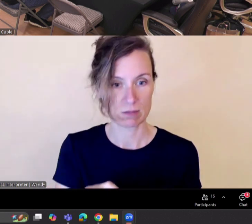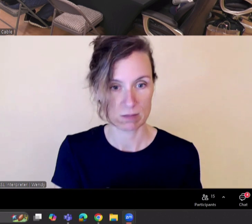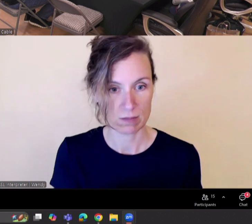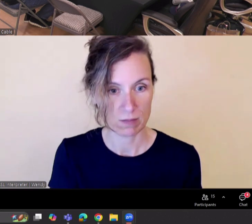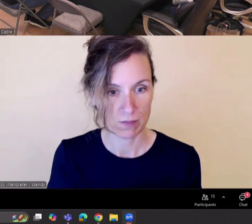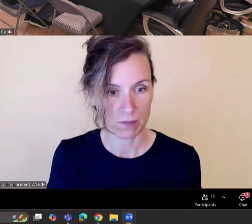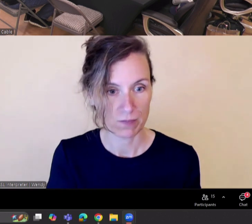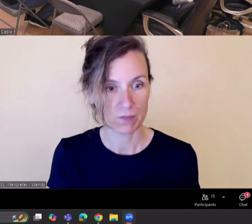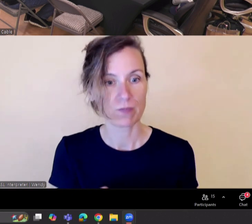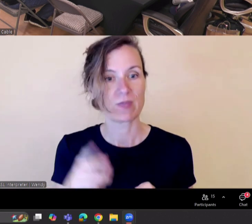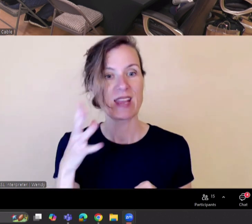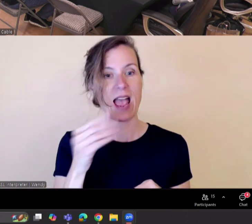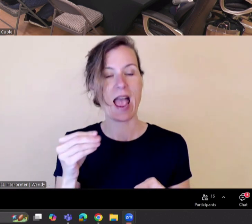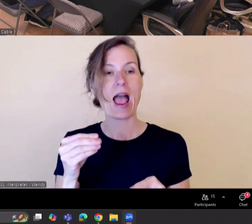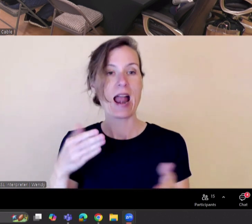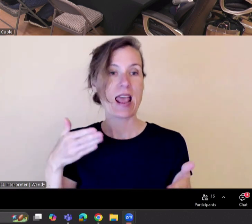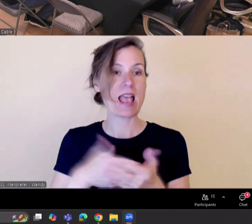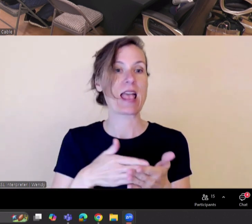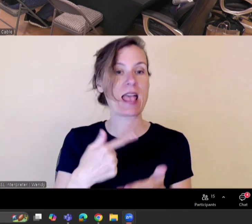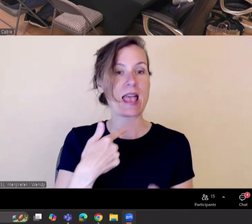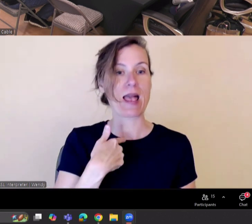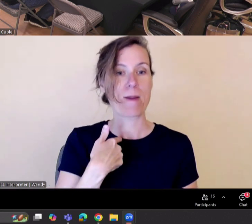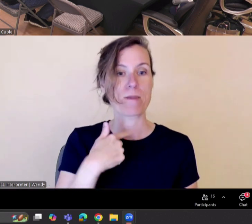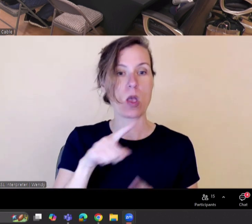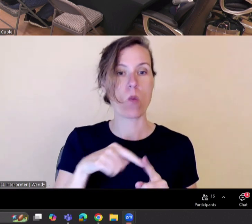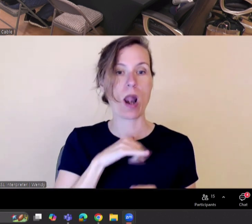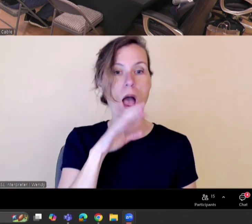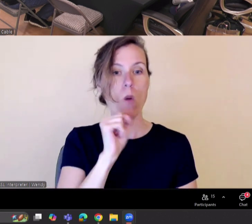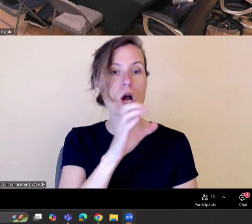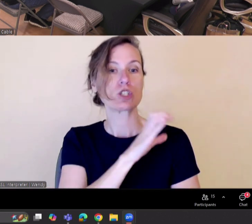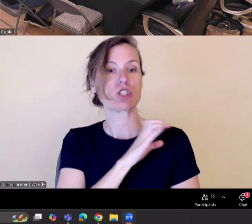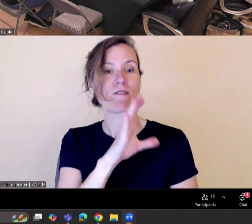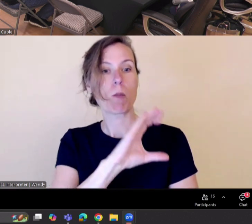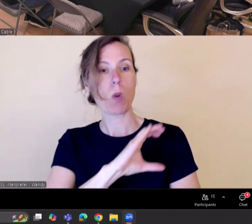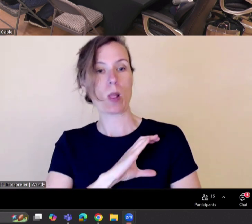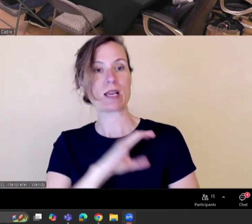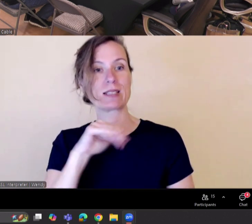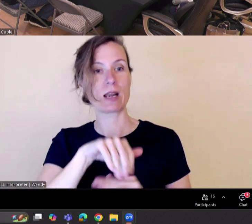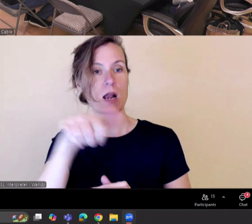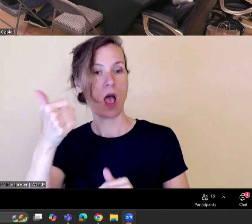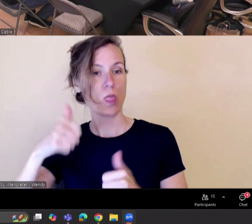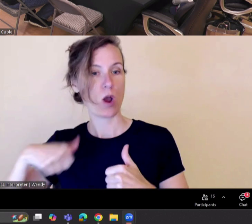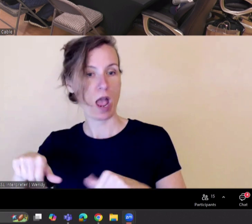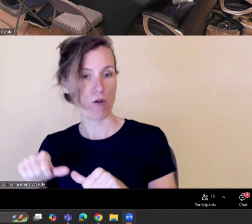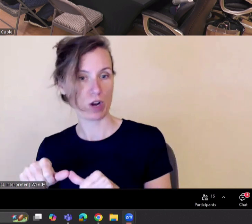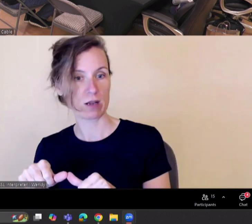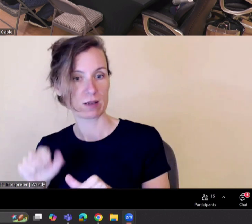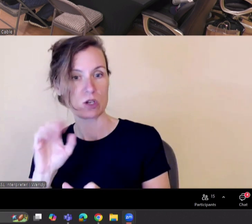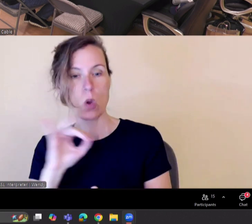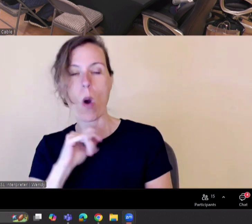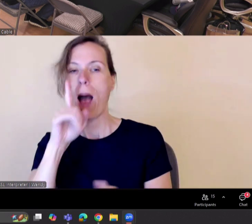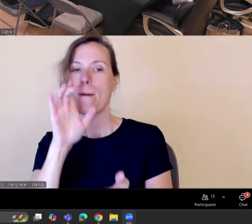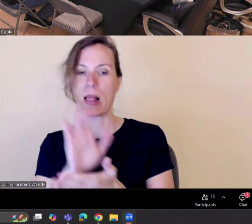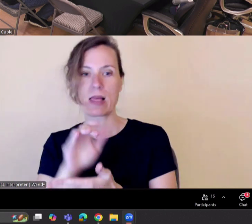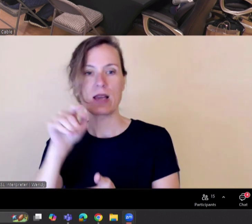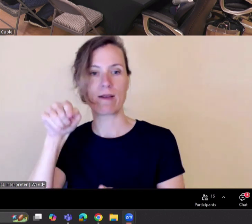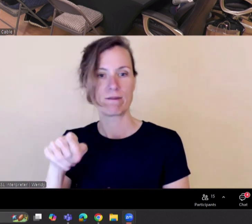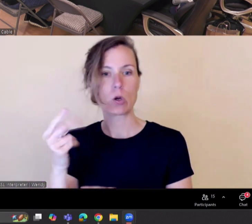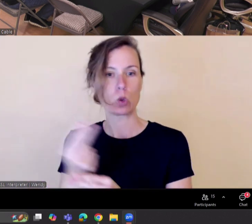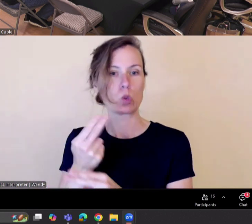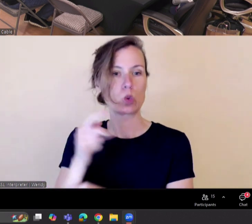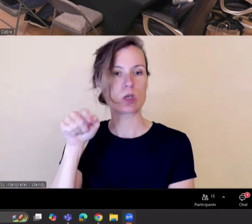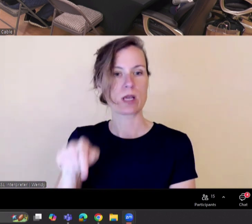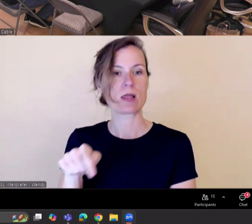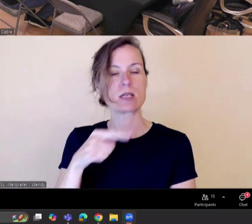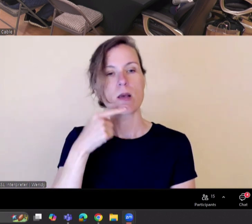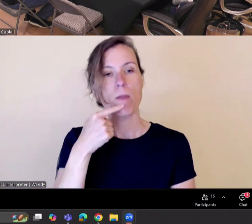tool. For those that believe that it is something contrary, I'm not going to try to persuade or change